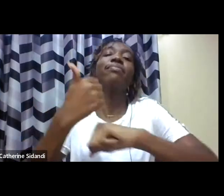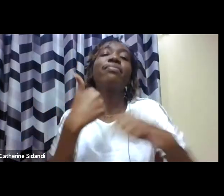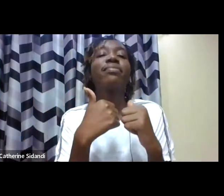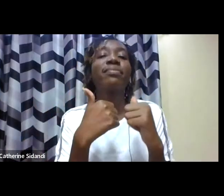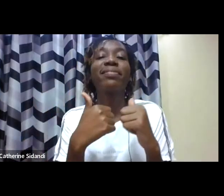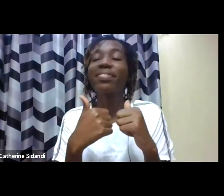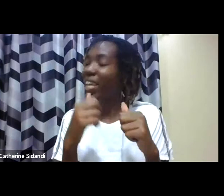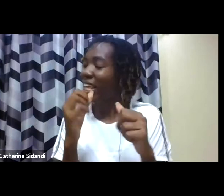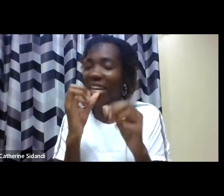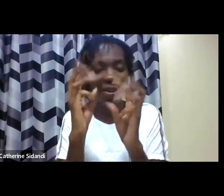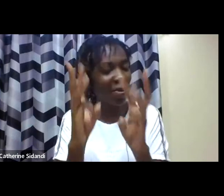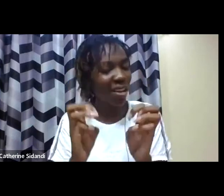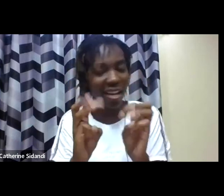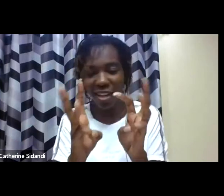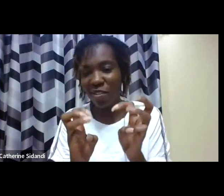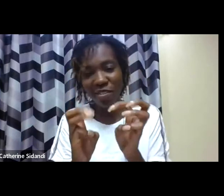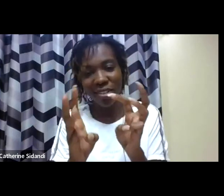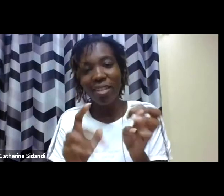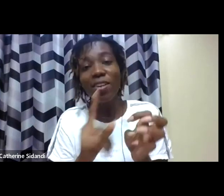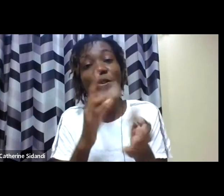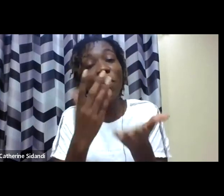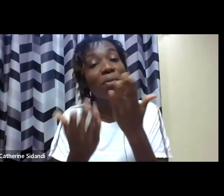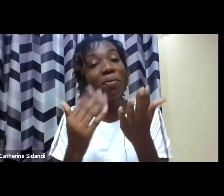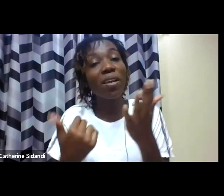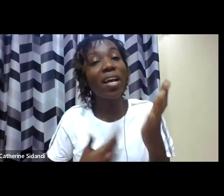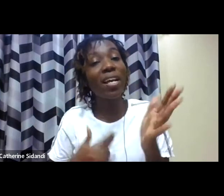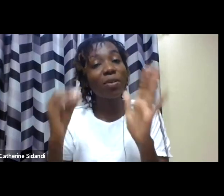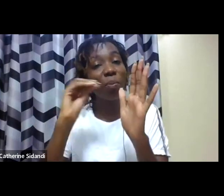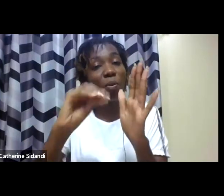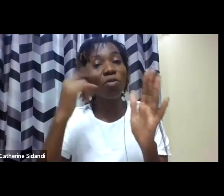Wow. Maybe we can pause for questions.